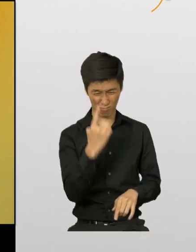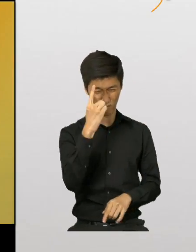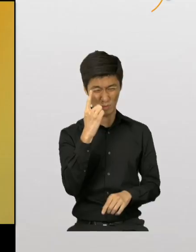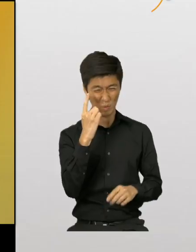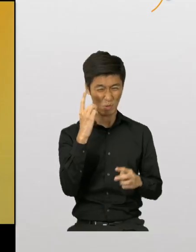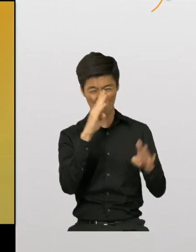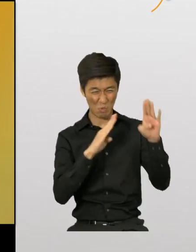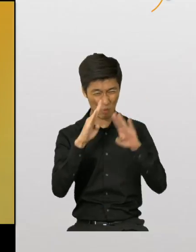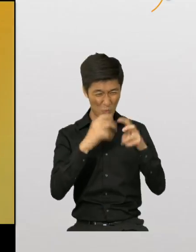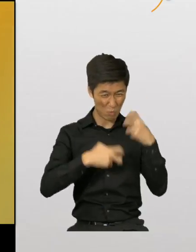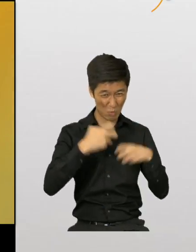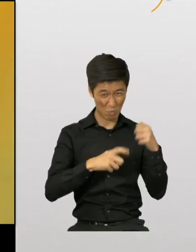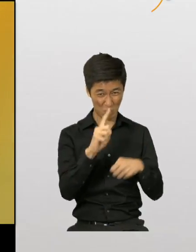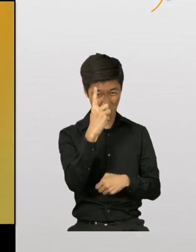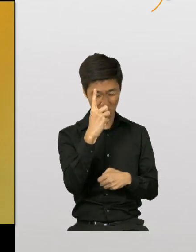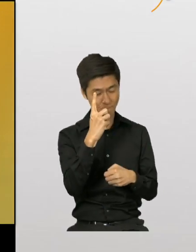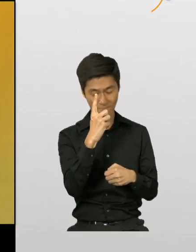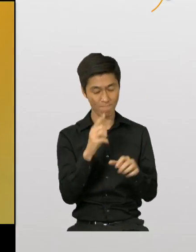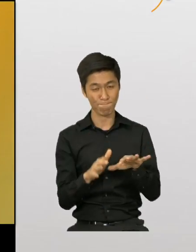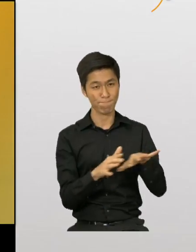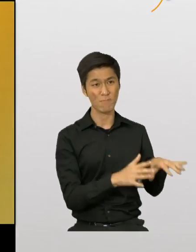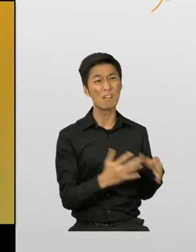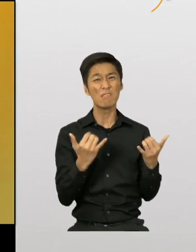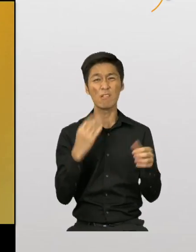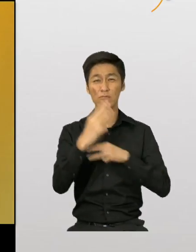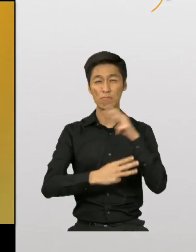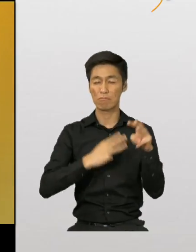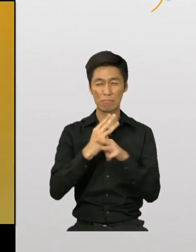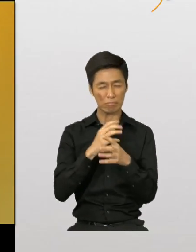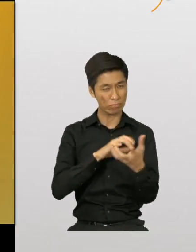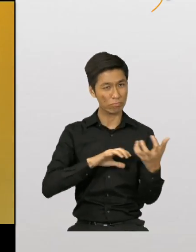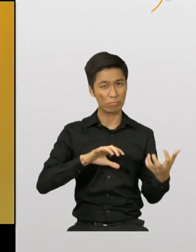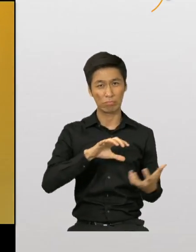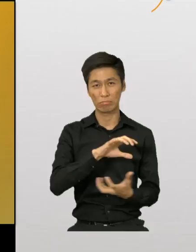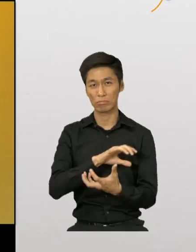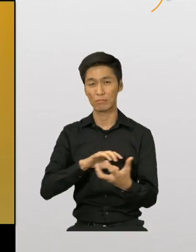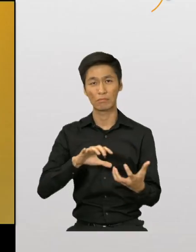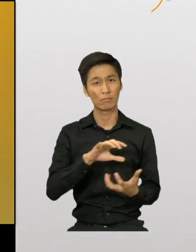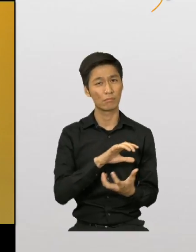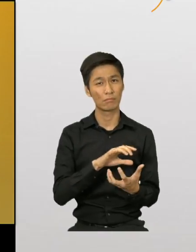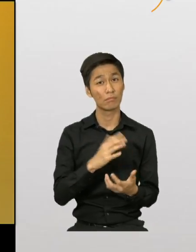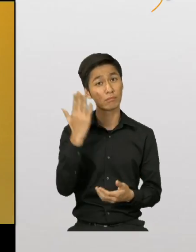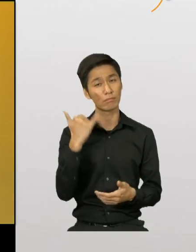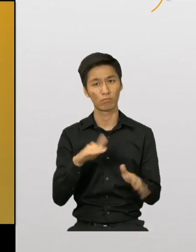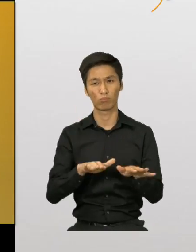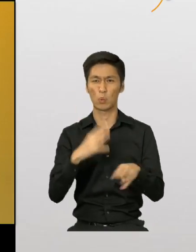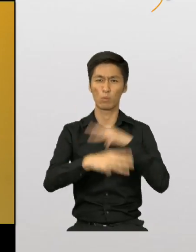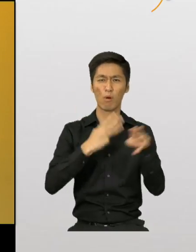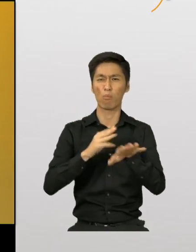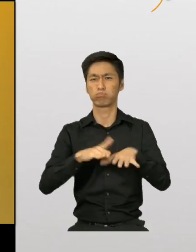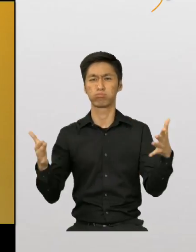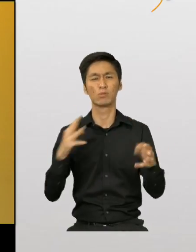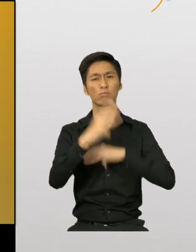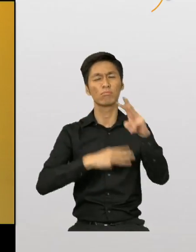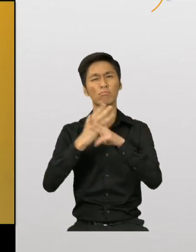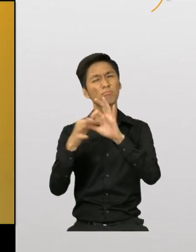in the world. The world situation has become much more uncertain. Openness, globalization, and free trade have